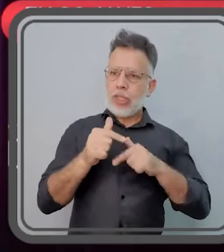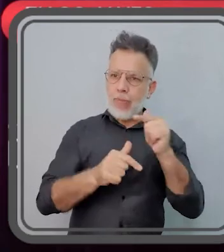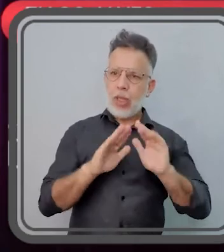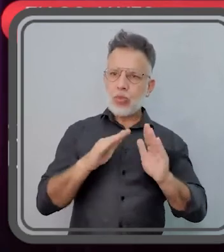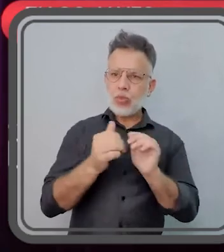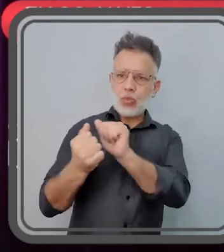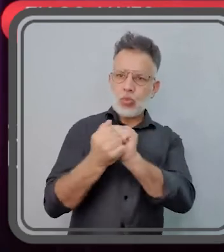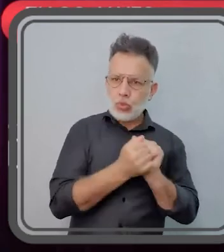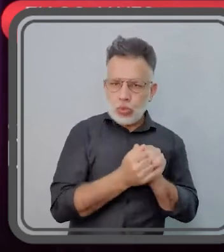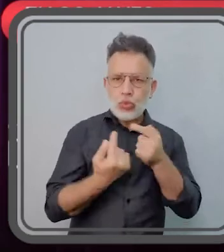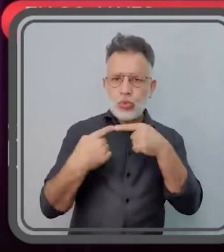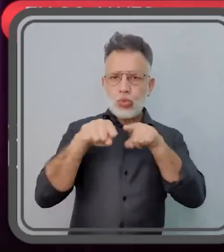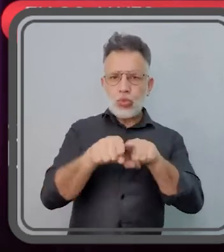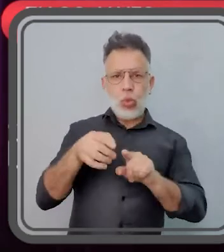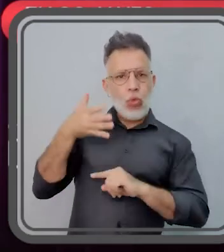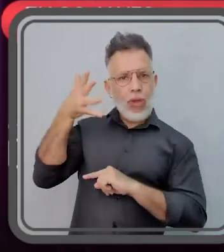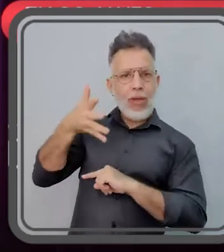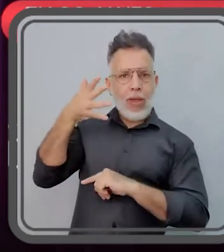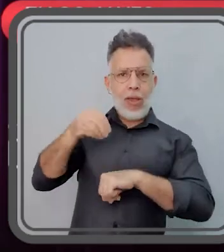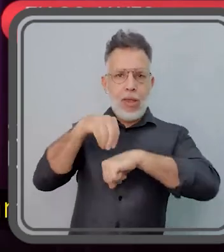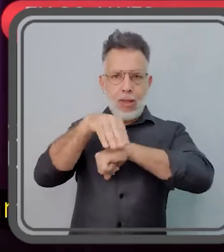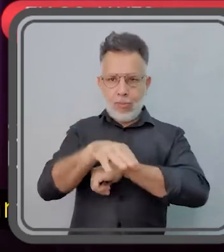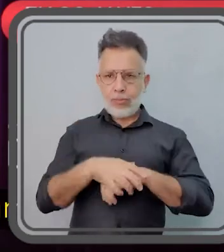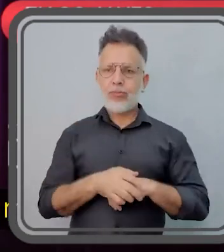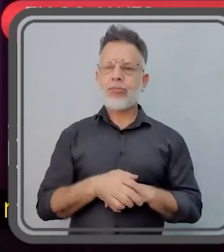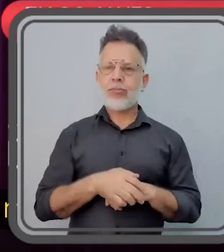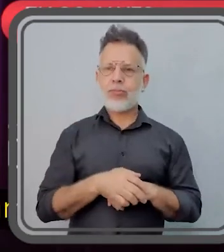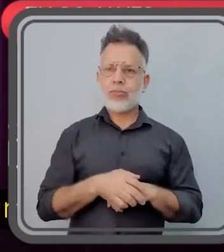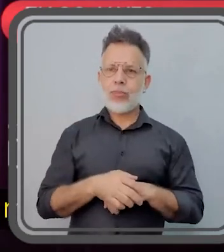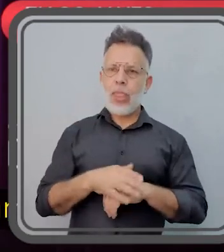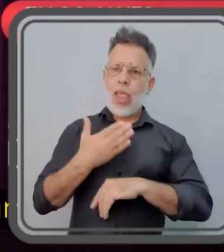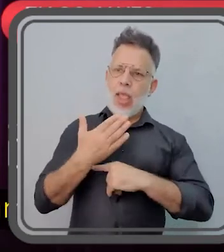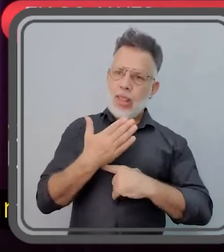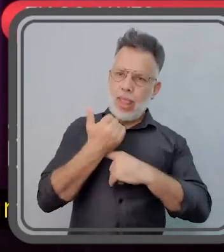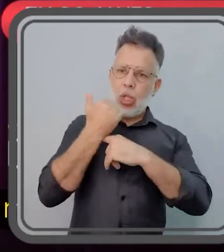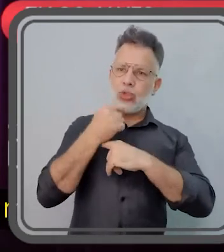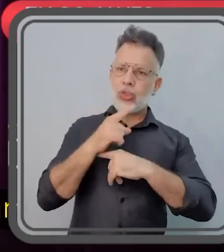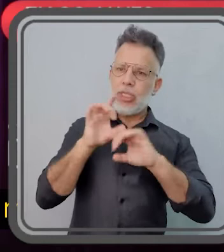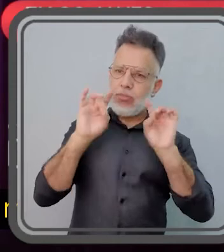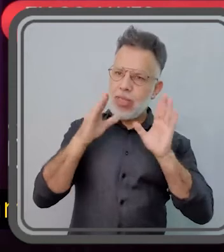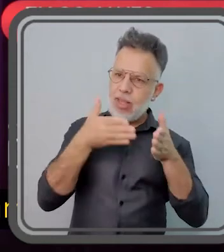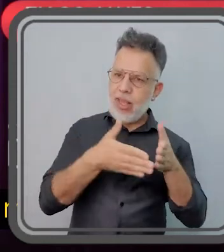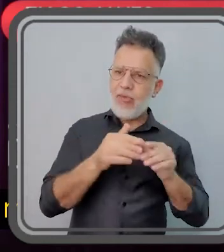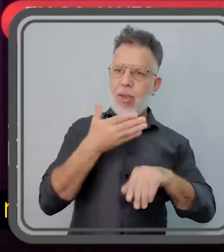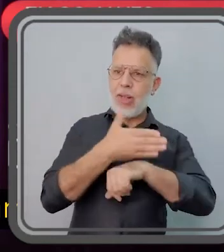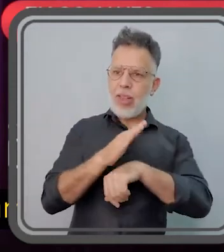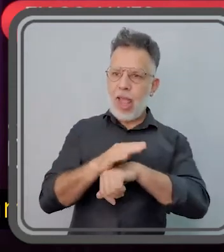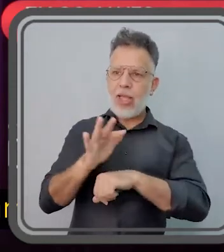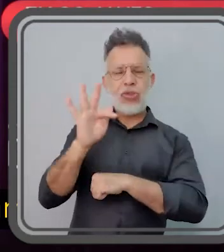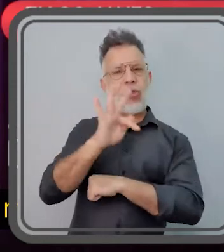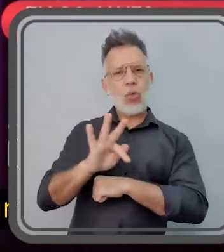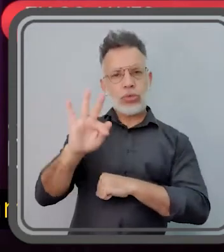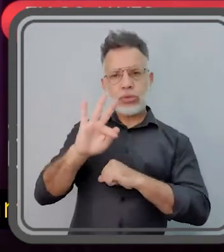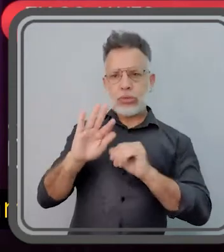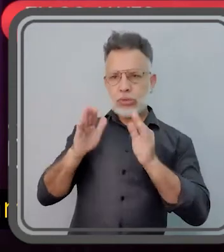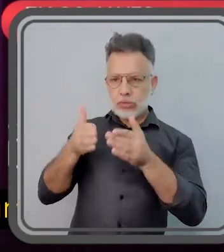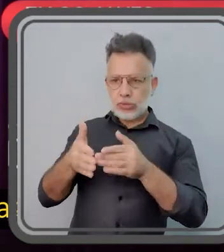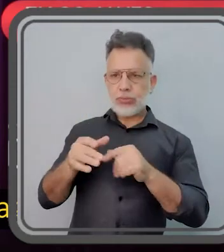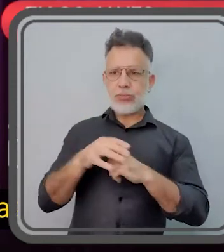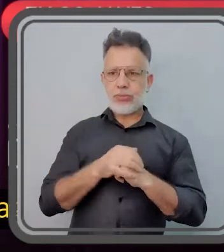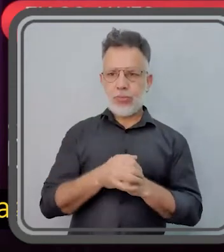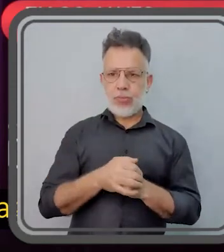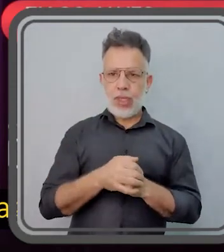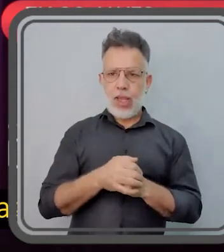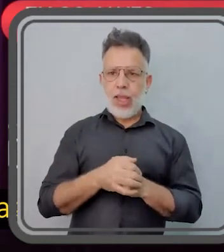are interning with us, but we do sessions on specific technologies, on specific soft skills in colleges as well,